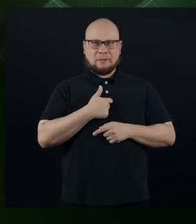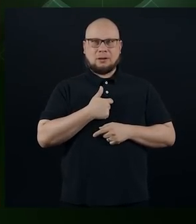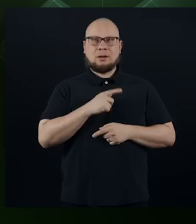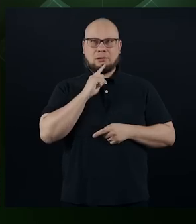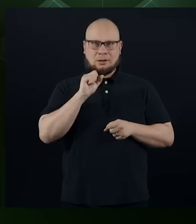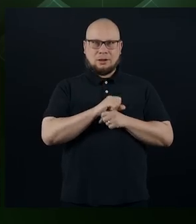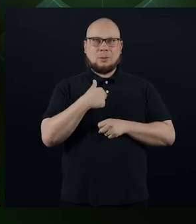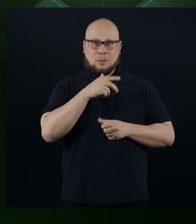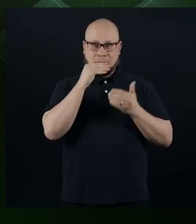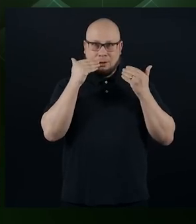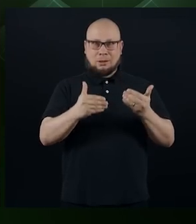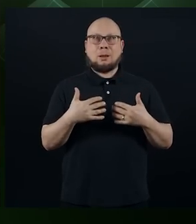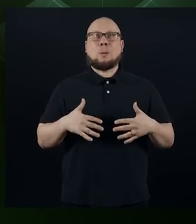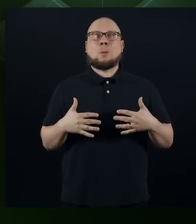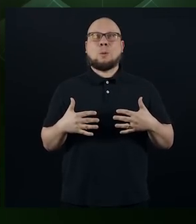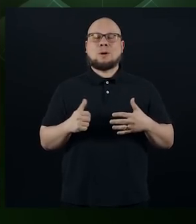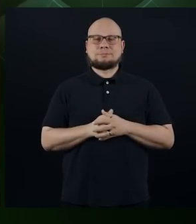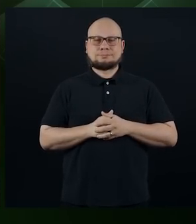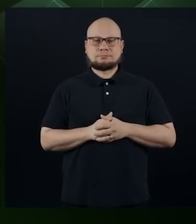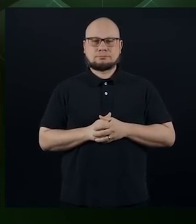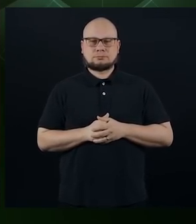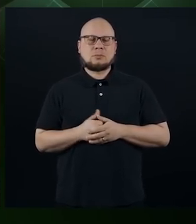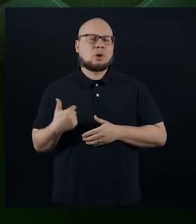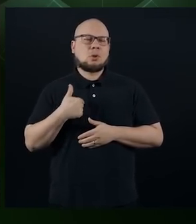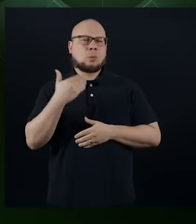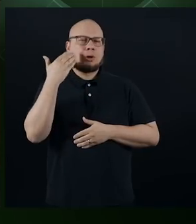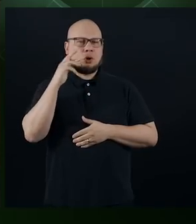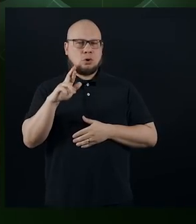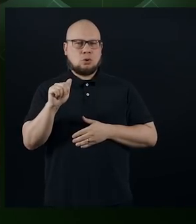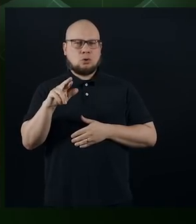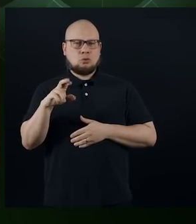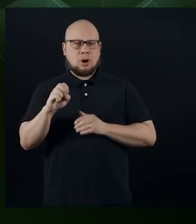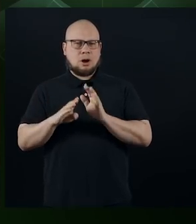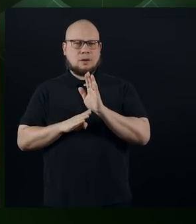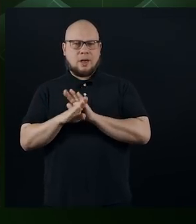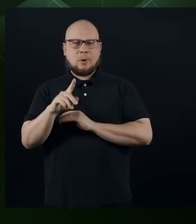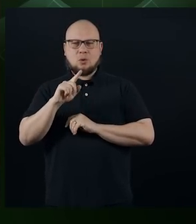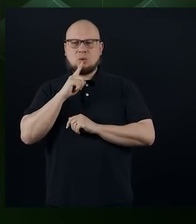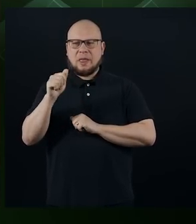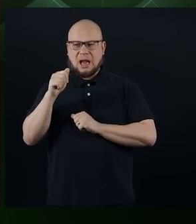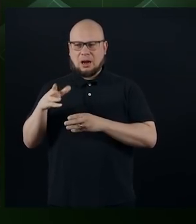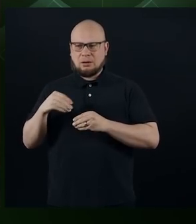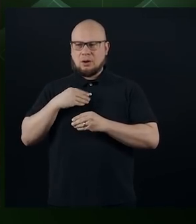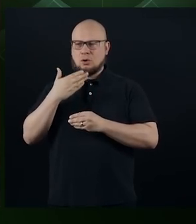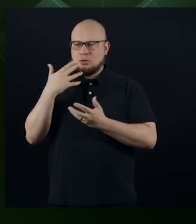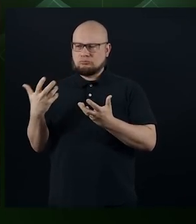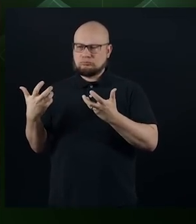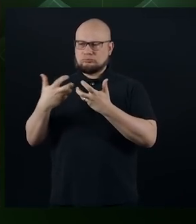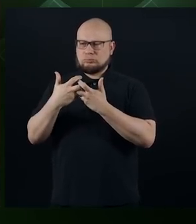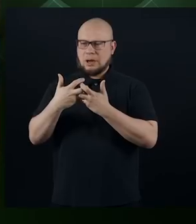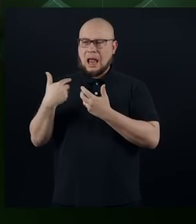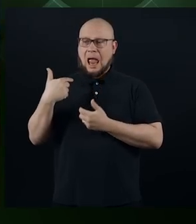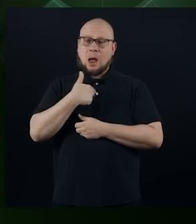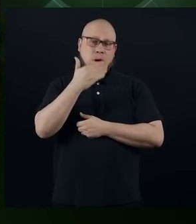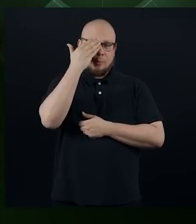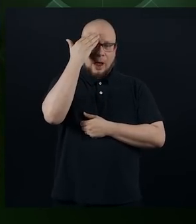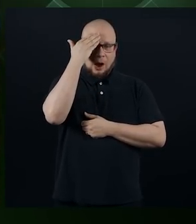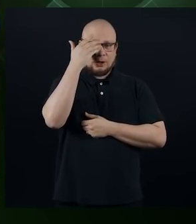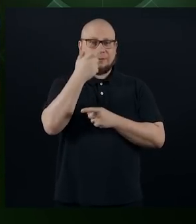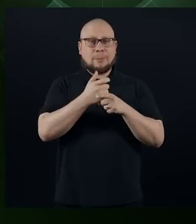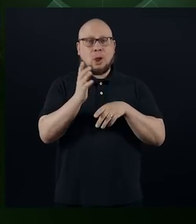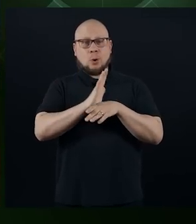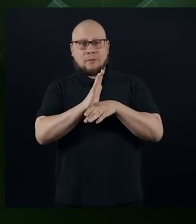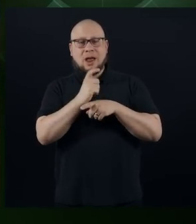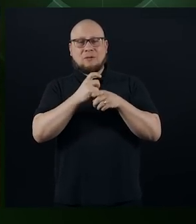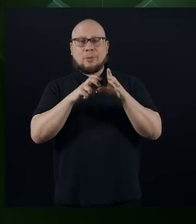just happen? With Rare, we immediately knew we had found a team that was up to the challenge of taking what fans love about Pirates of the Caribbean from the theme